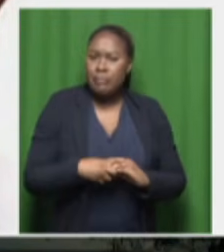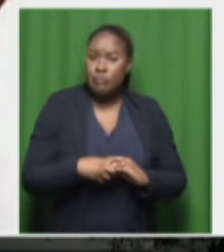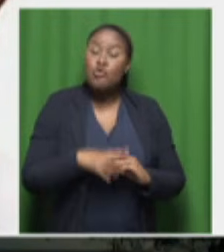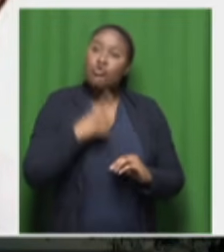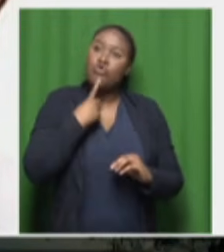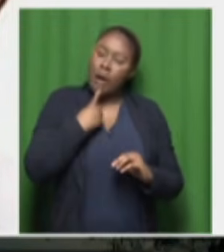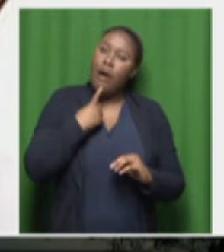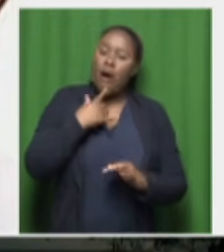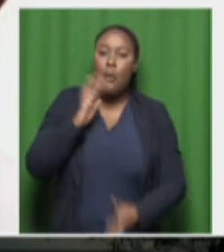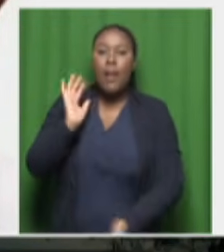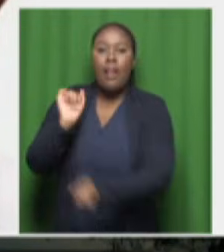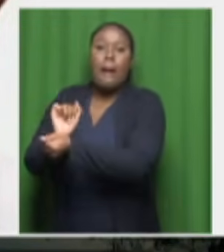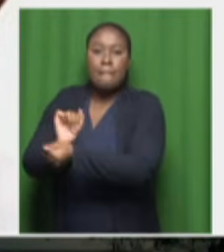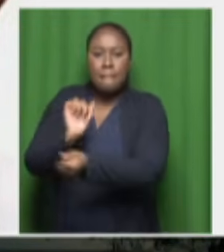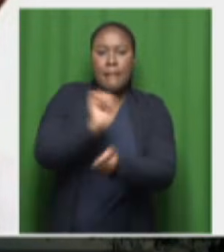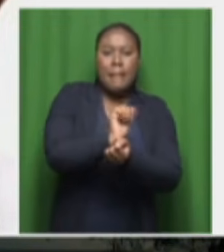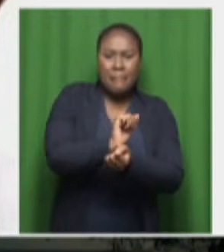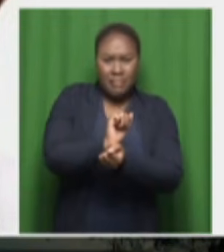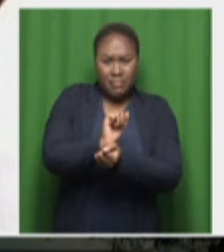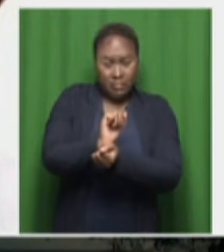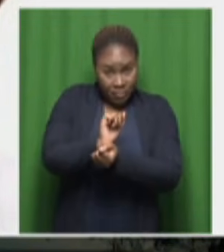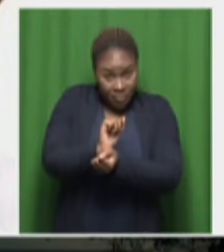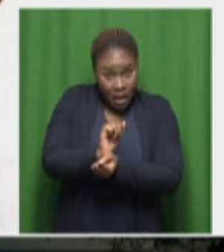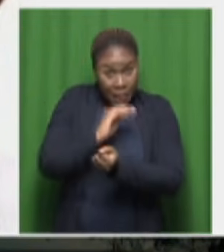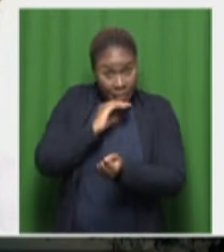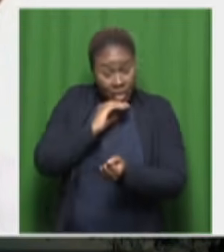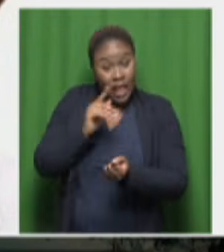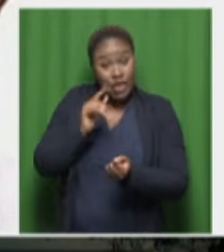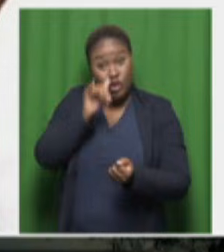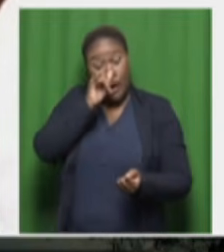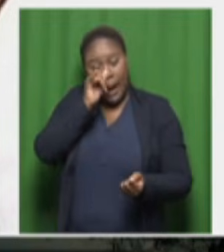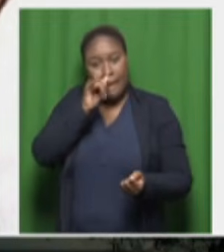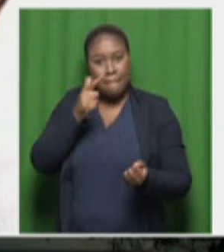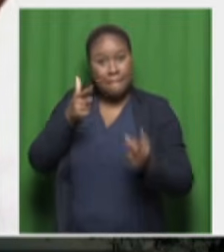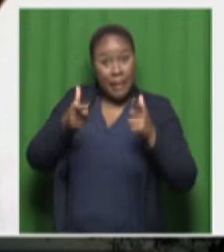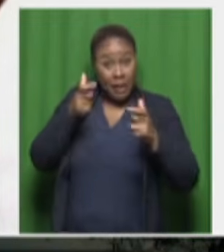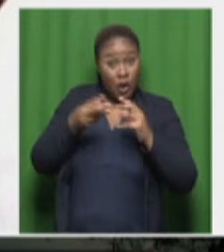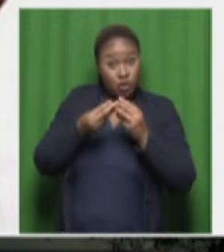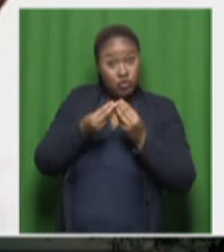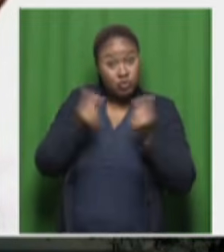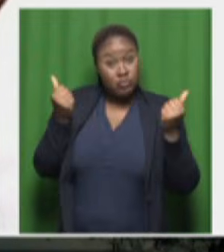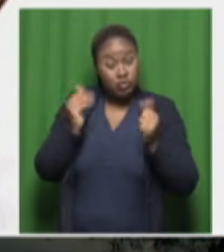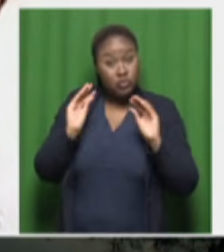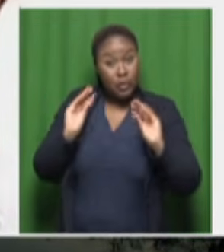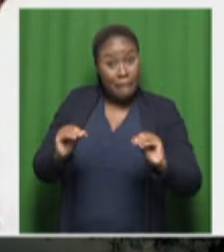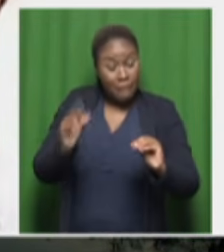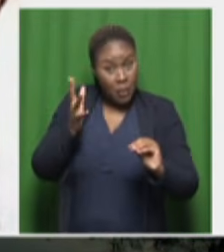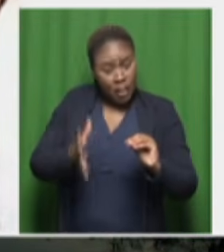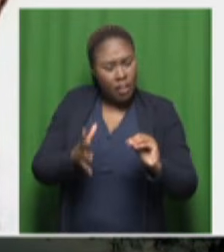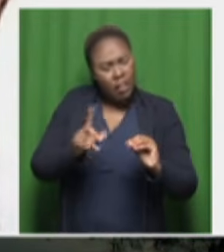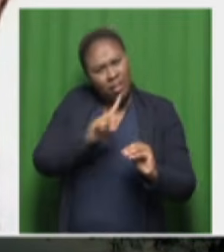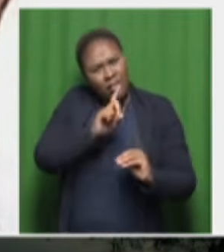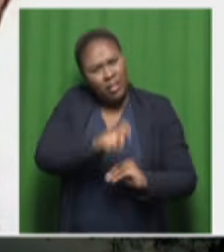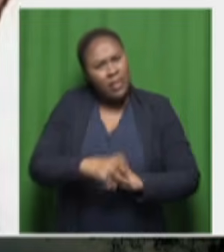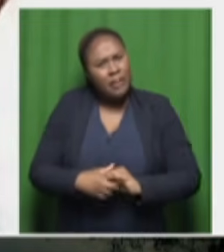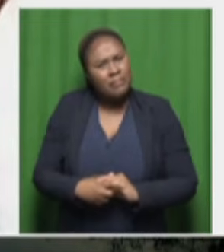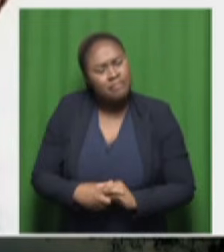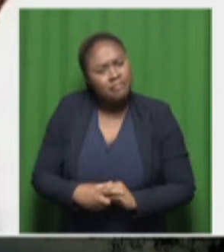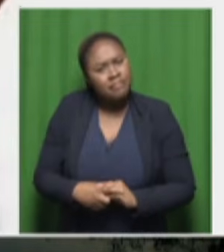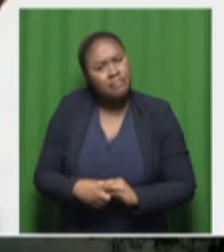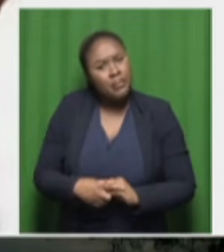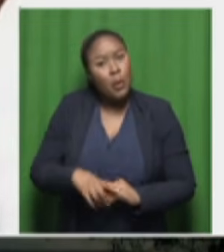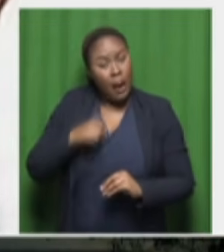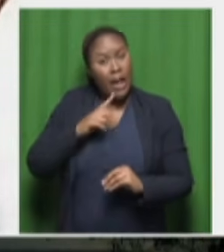arrest people. Does that take care of the root cause of this problem? Because